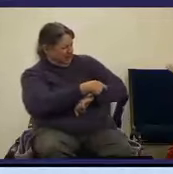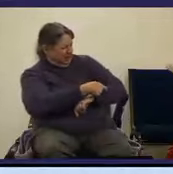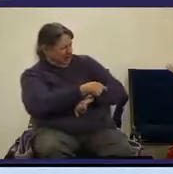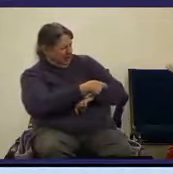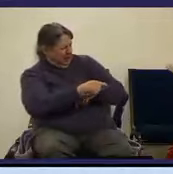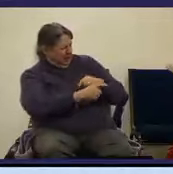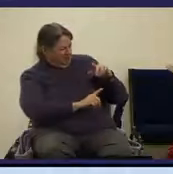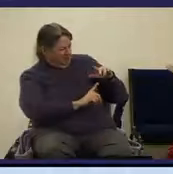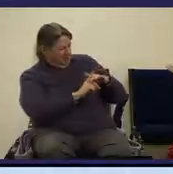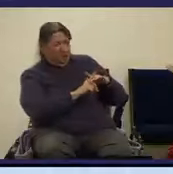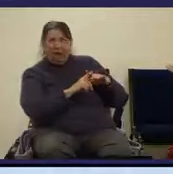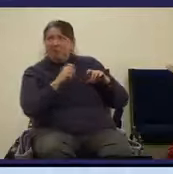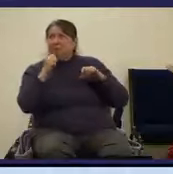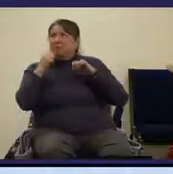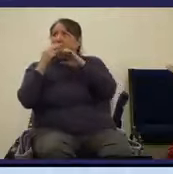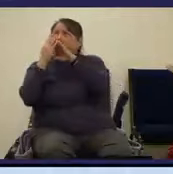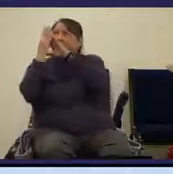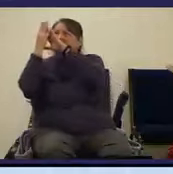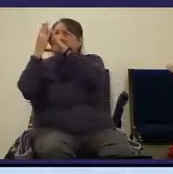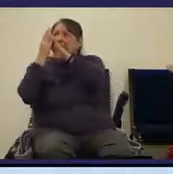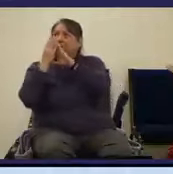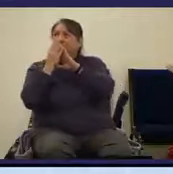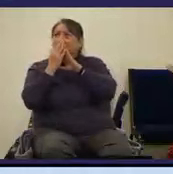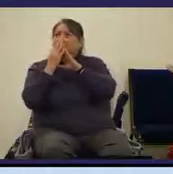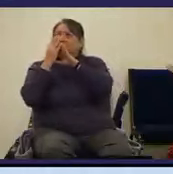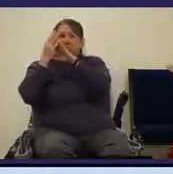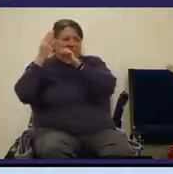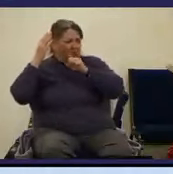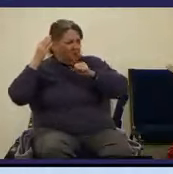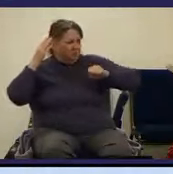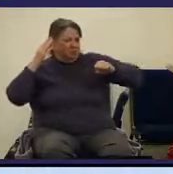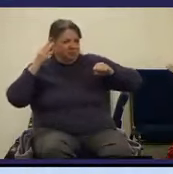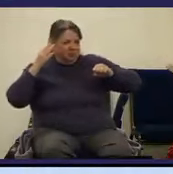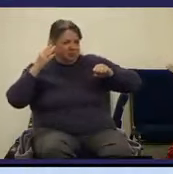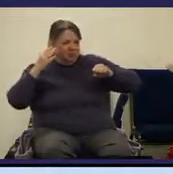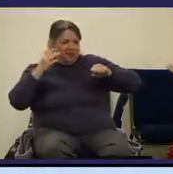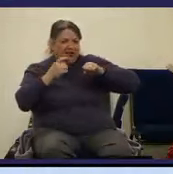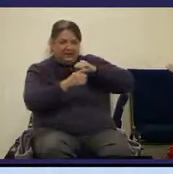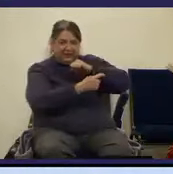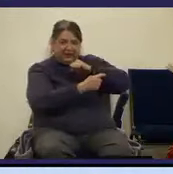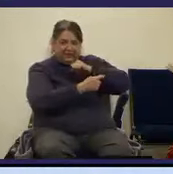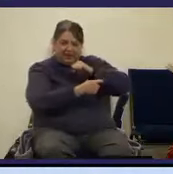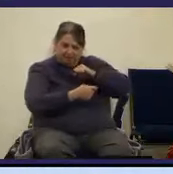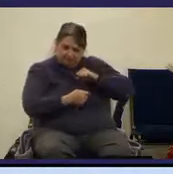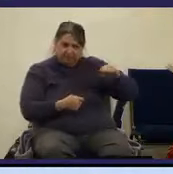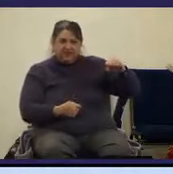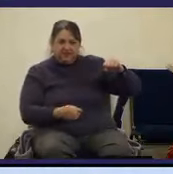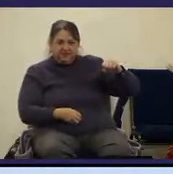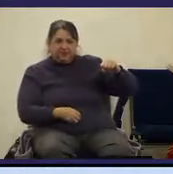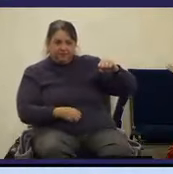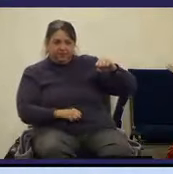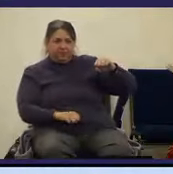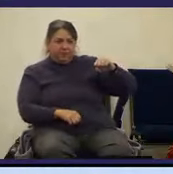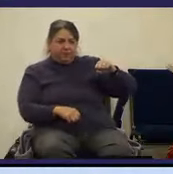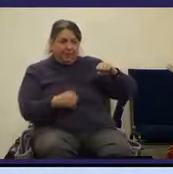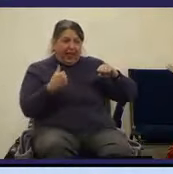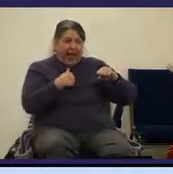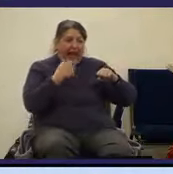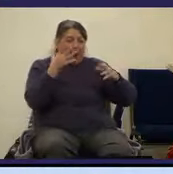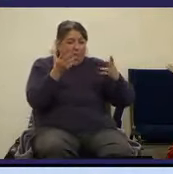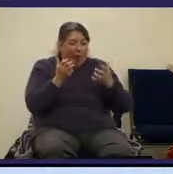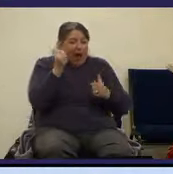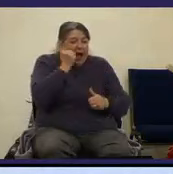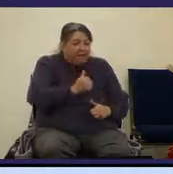this world. Think about that. Imagine practicing his presence, that is being in tune with the presence of the Lord, a consciousness